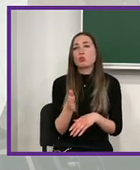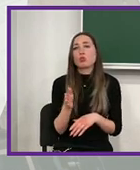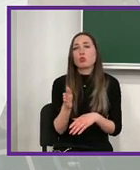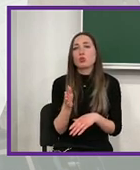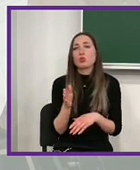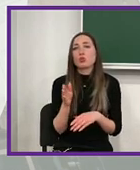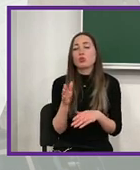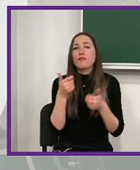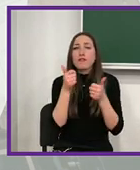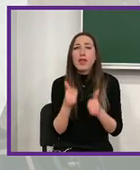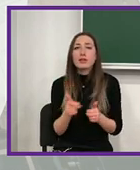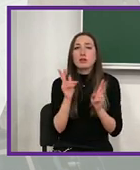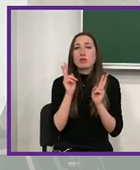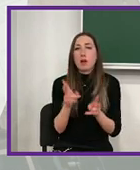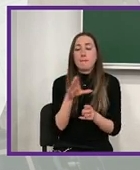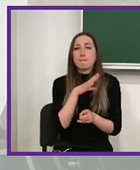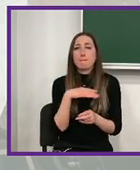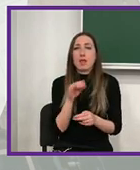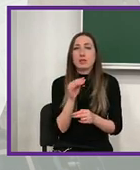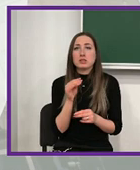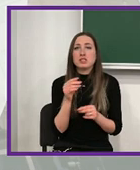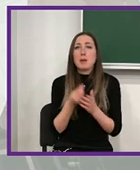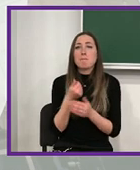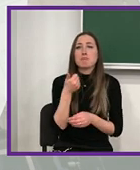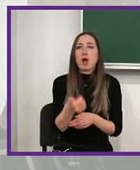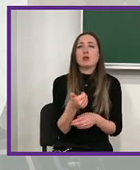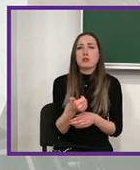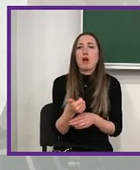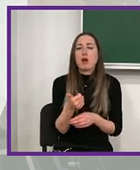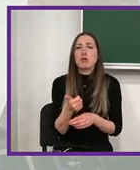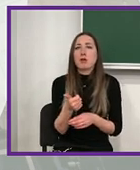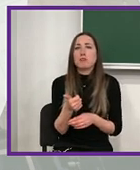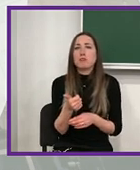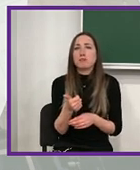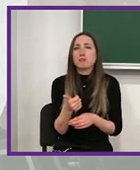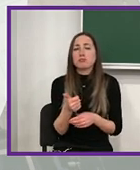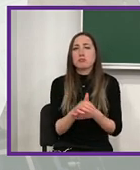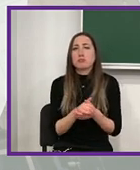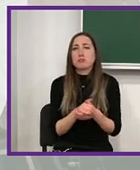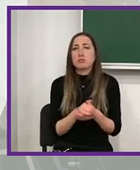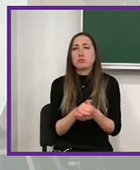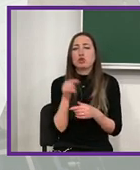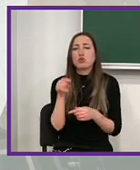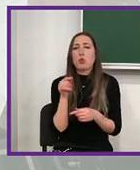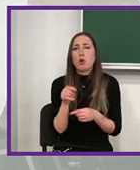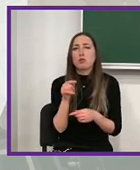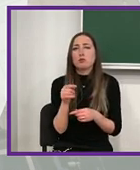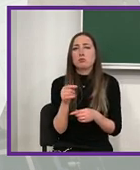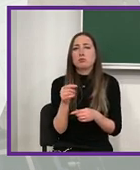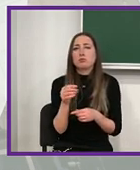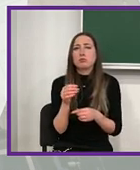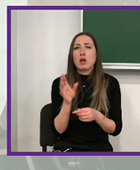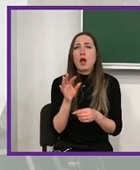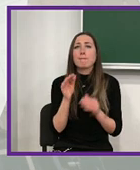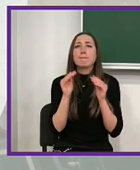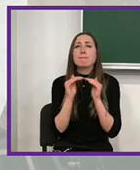Another key finding in our human rights impact assessments were related to physical work environment. So manual handling of fertilizer bags,